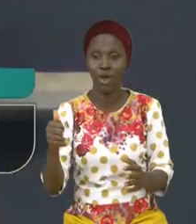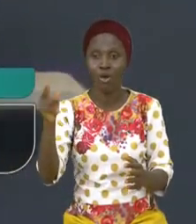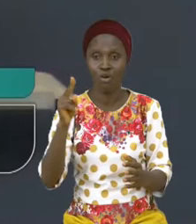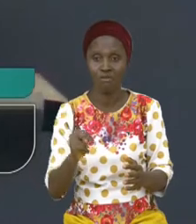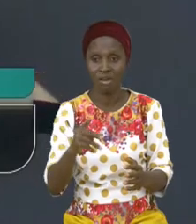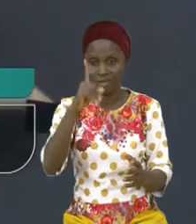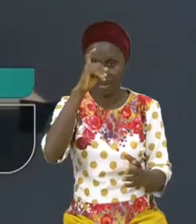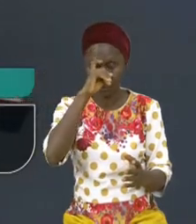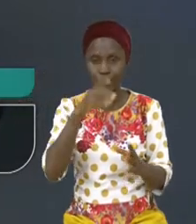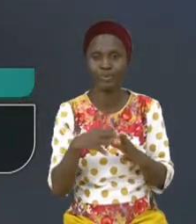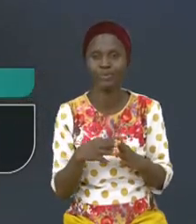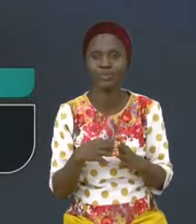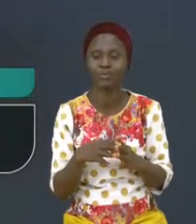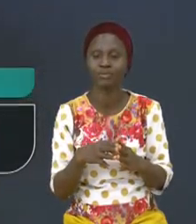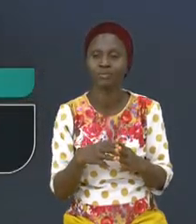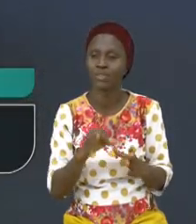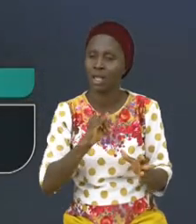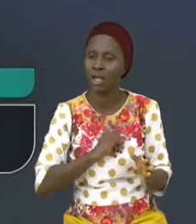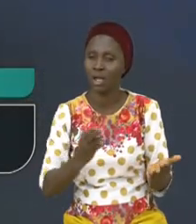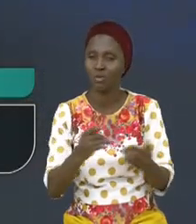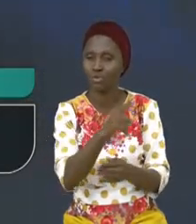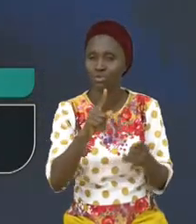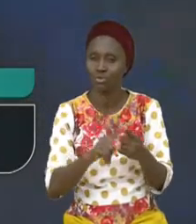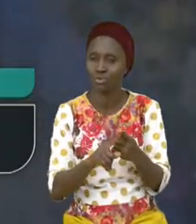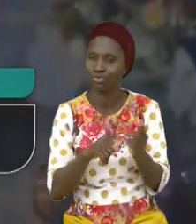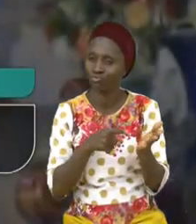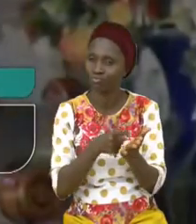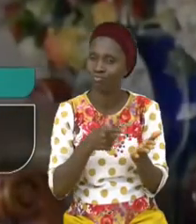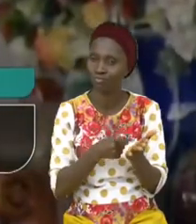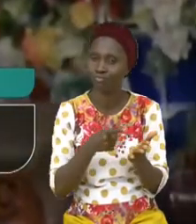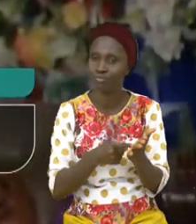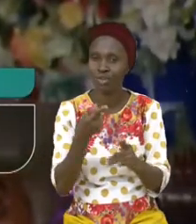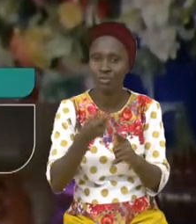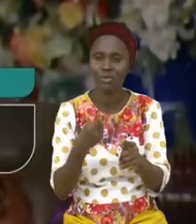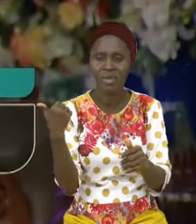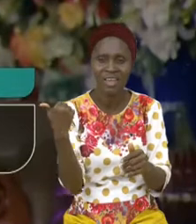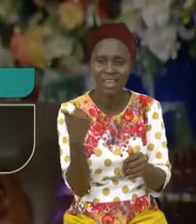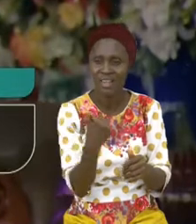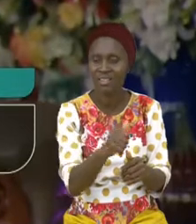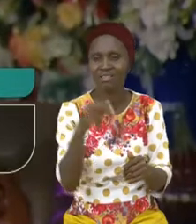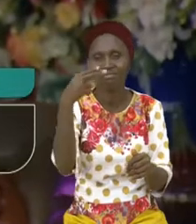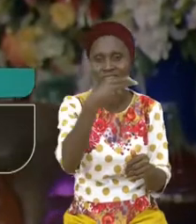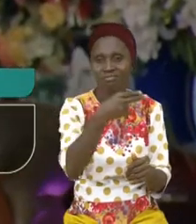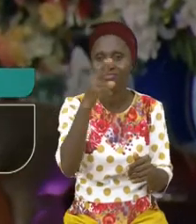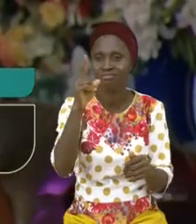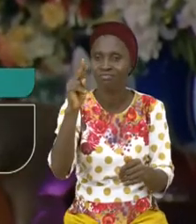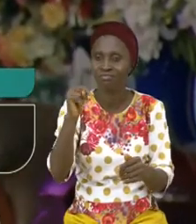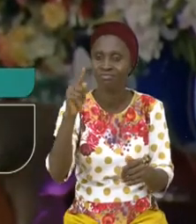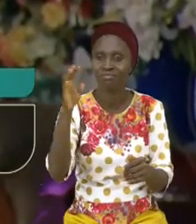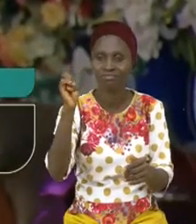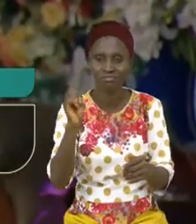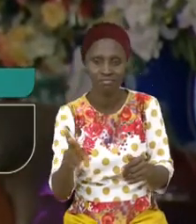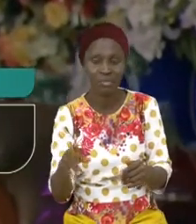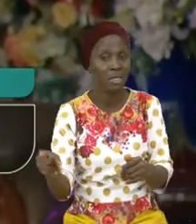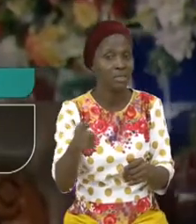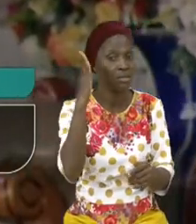eagle i want you to check out from any hunter they will not say